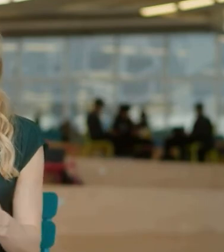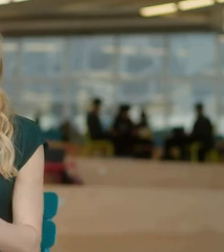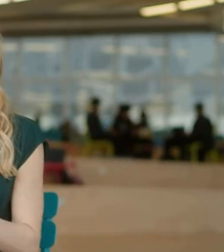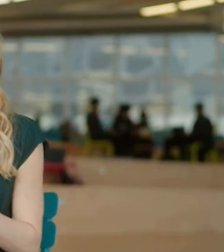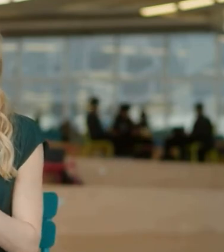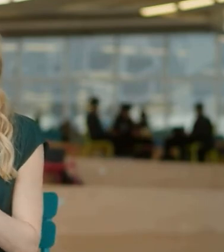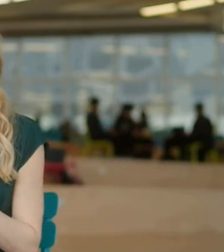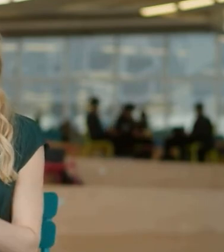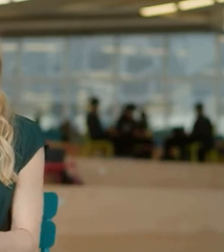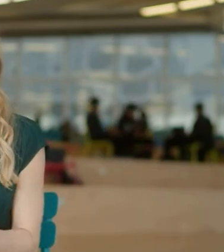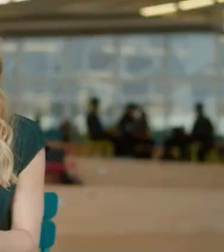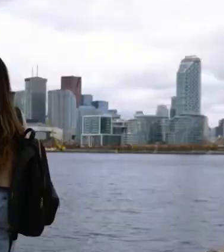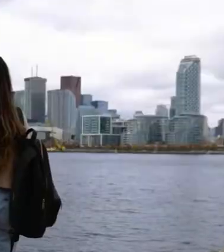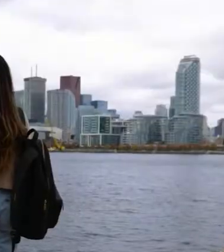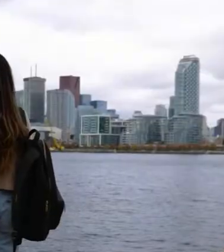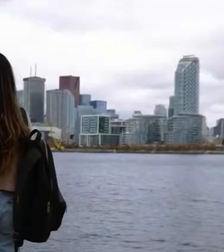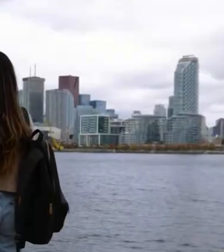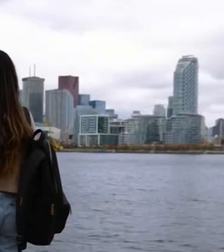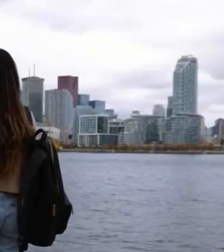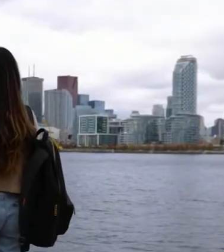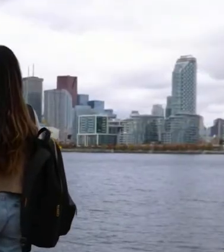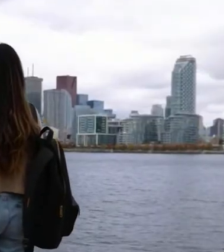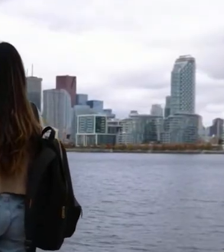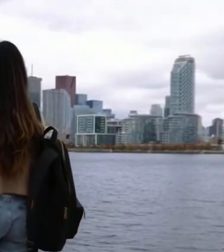this place just felt like home to me.